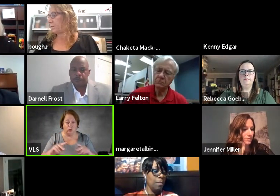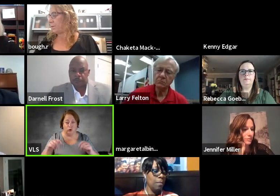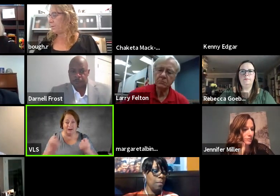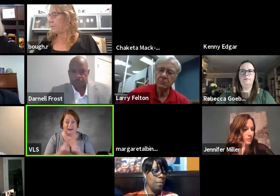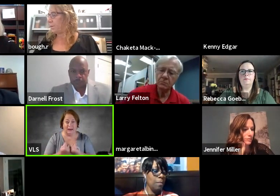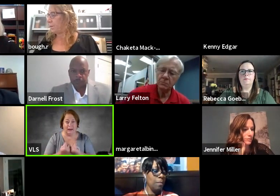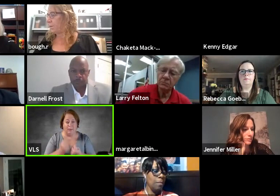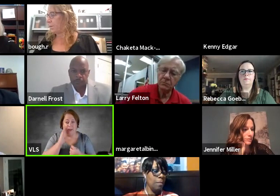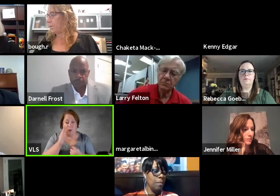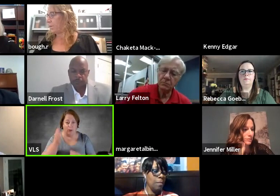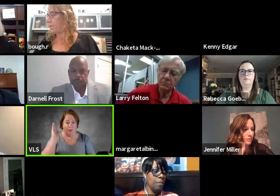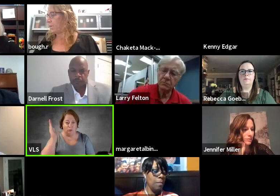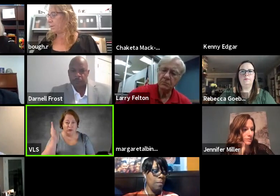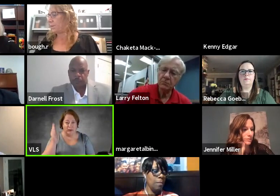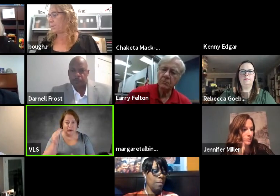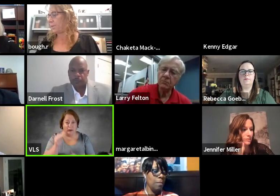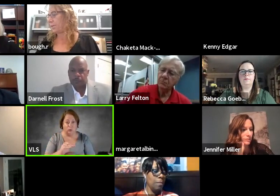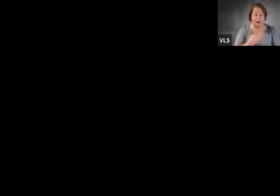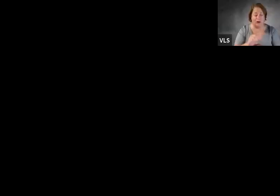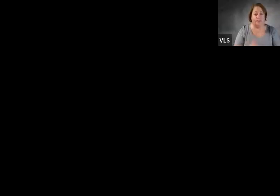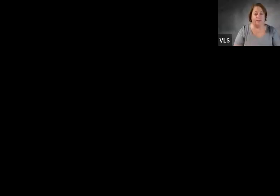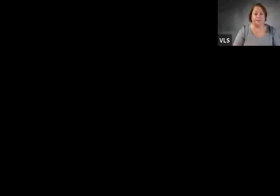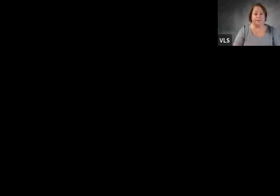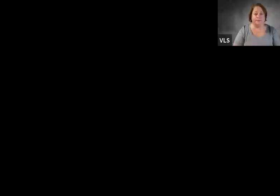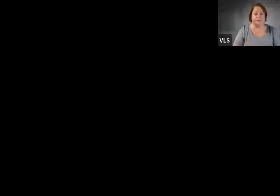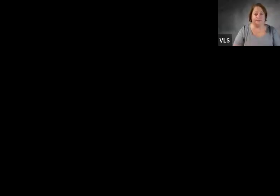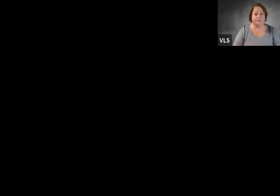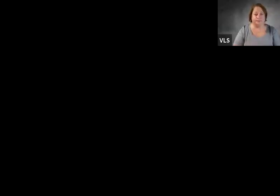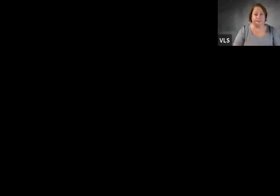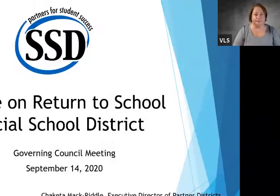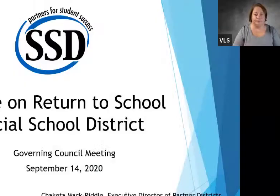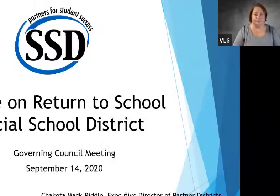will be presenting this evening.